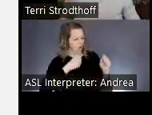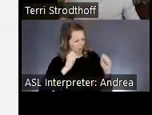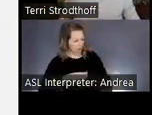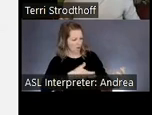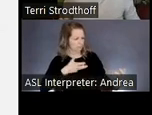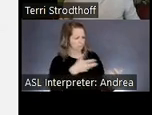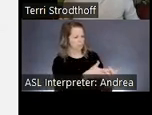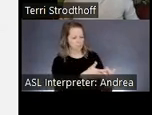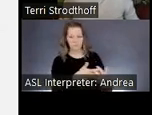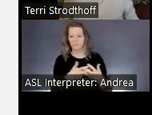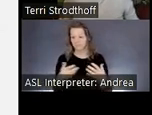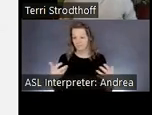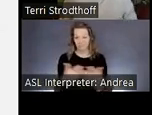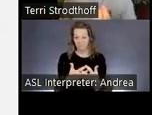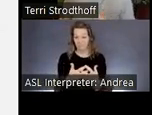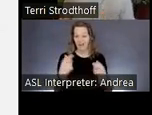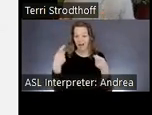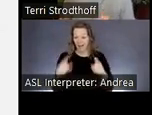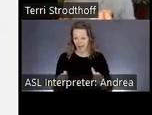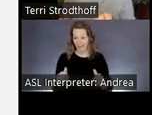experience feels like. And we see that as a